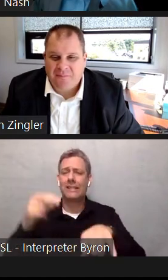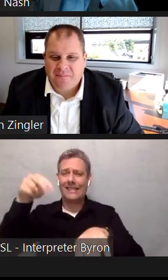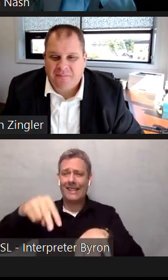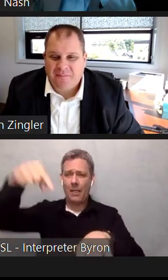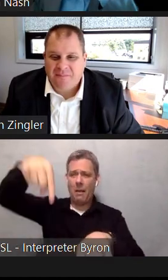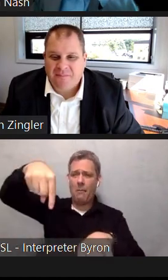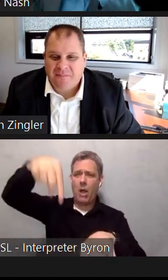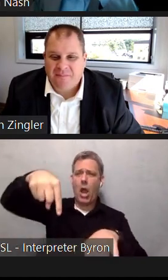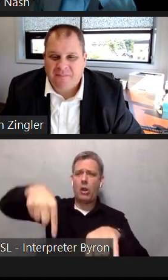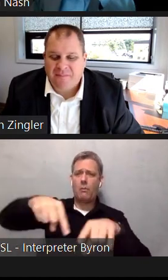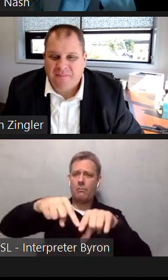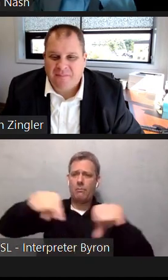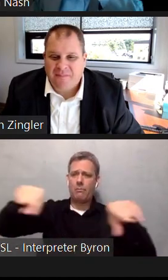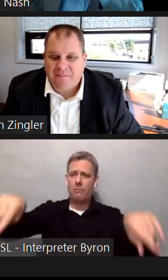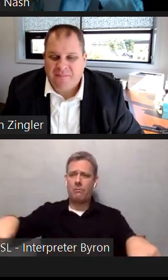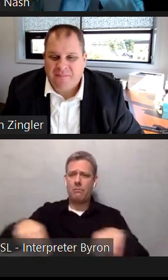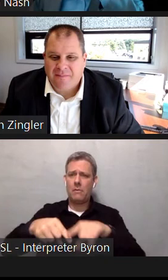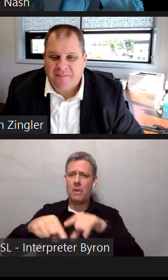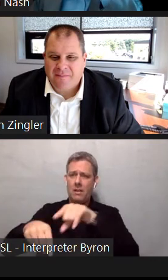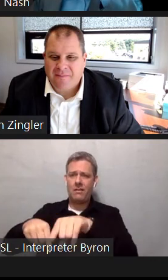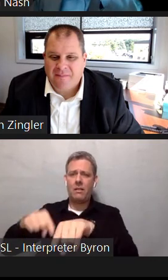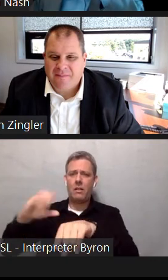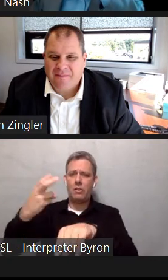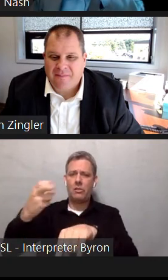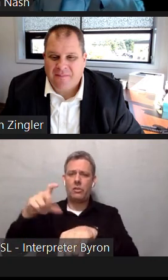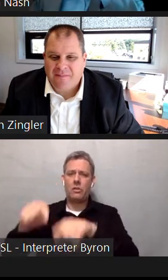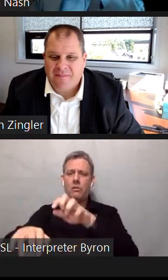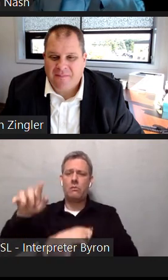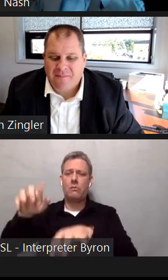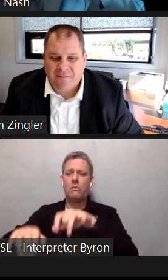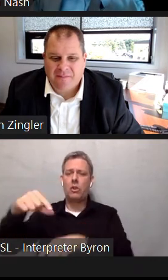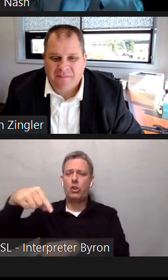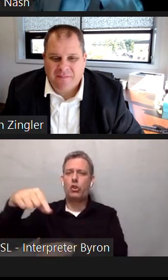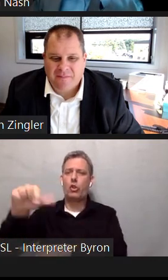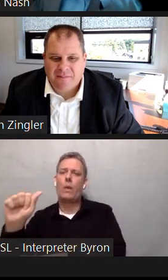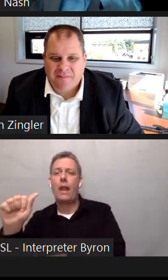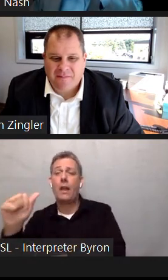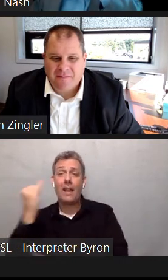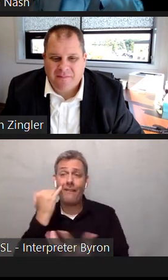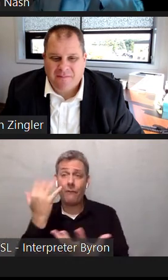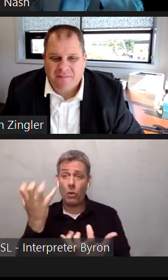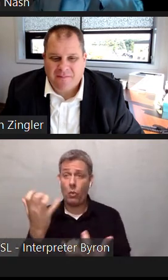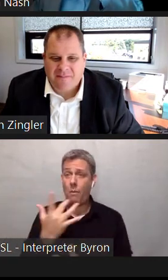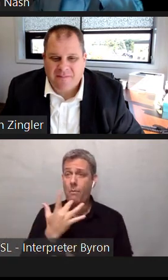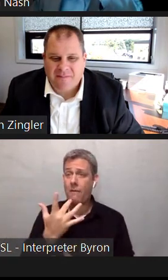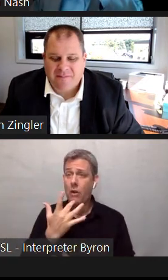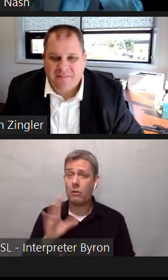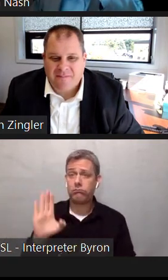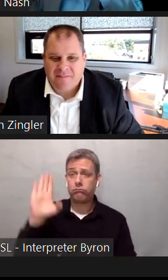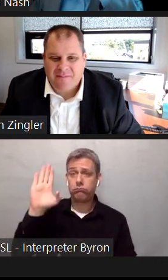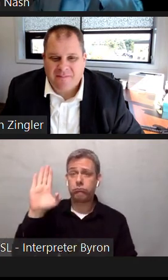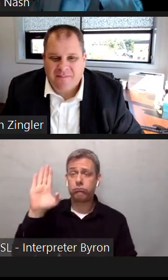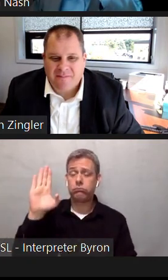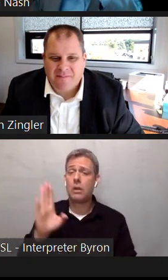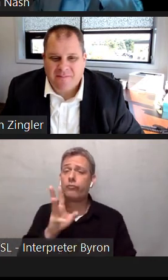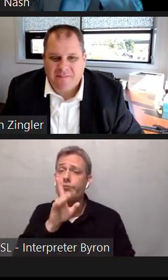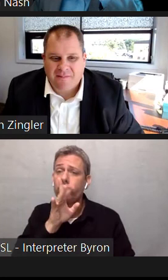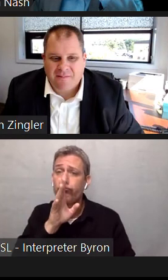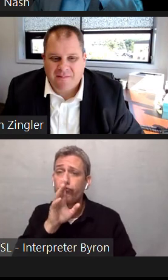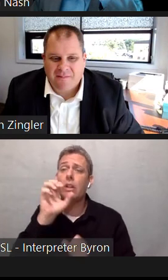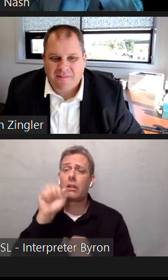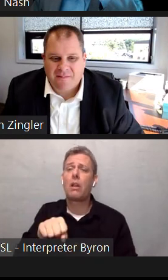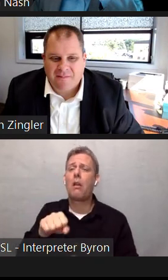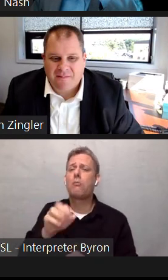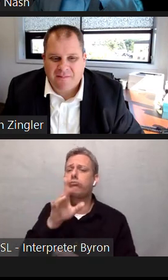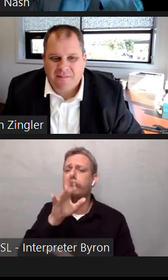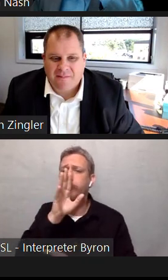your screen next to the chat button. If you prefer to ask your question aloud, use the raise hand function. That will prompt the host to give you